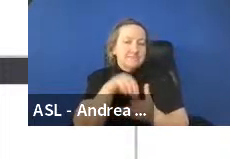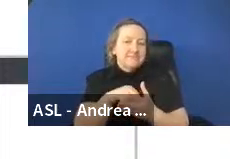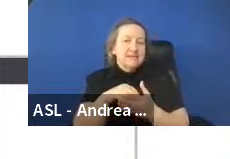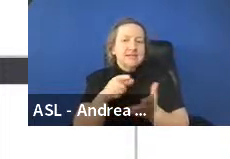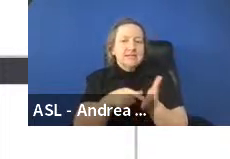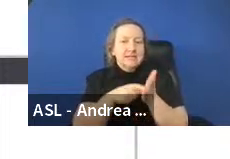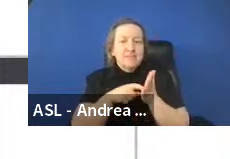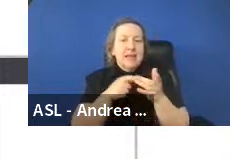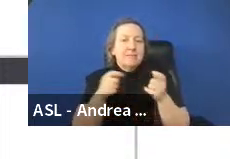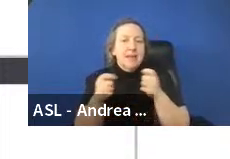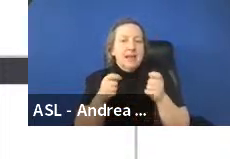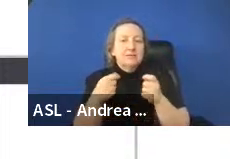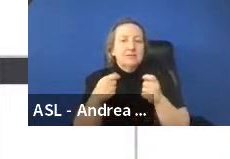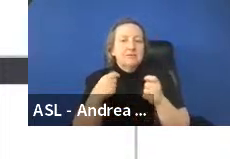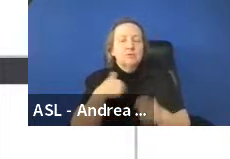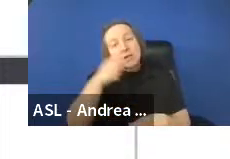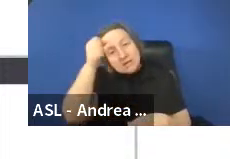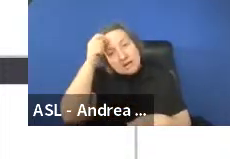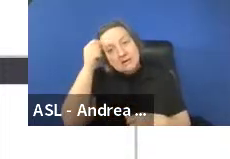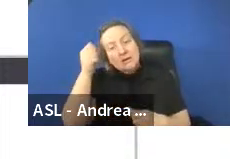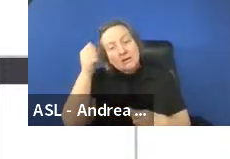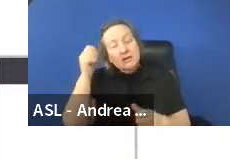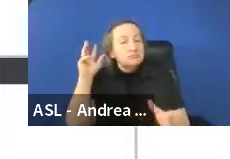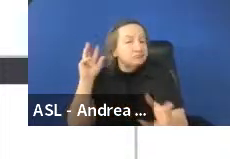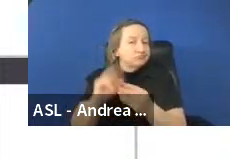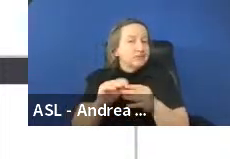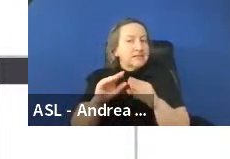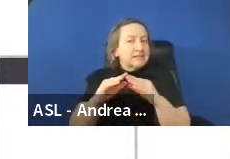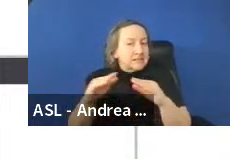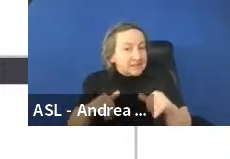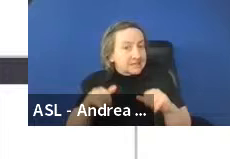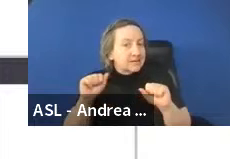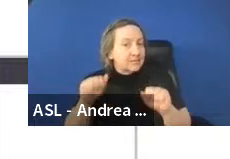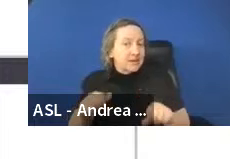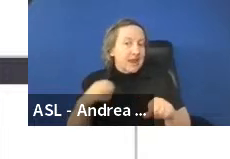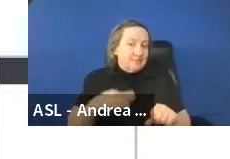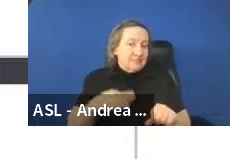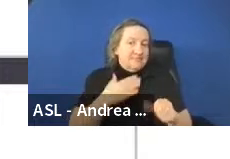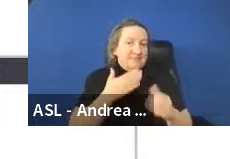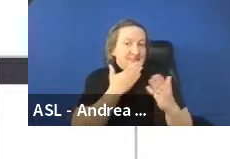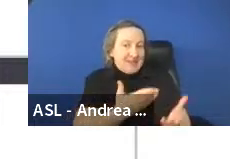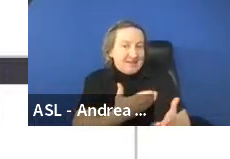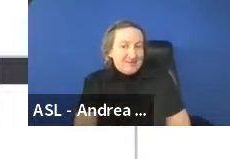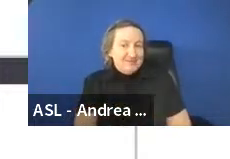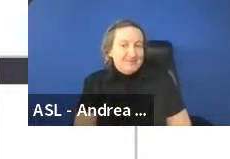so that we understand what the totality of the system can gain. So thank you.